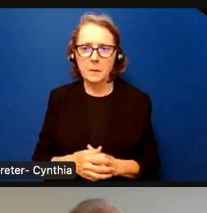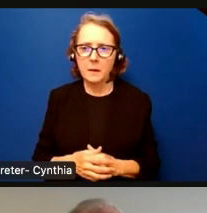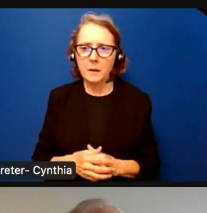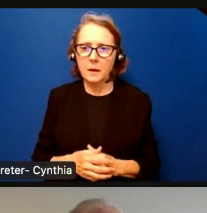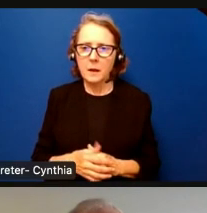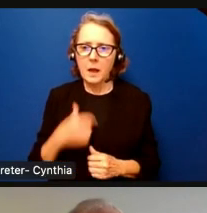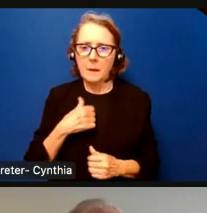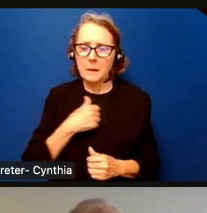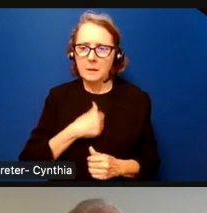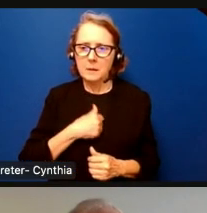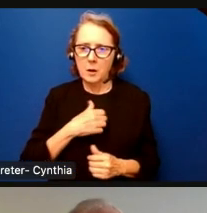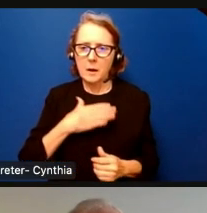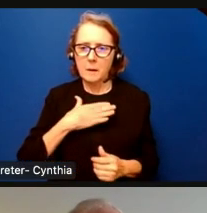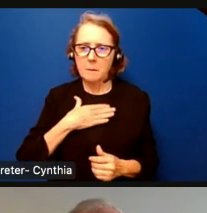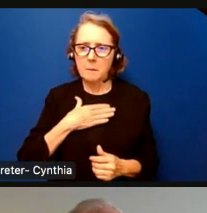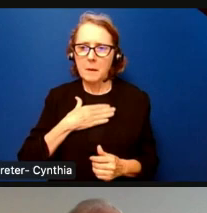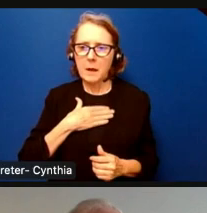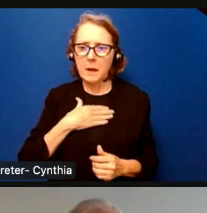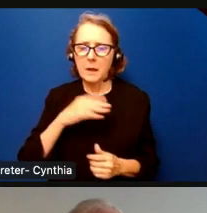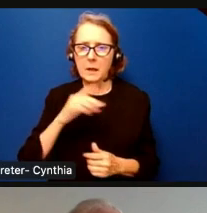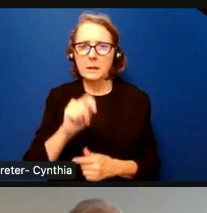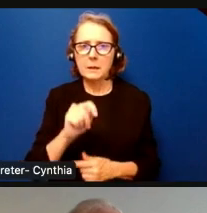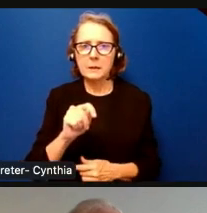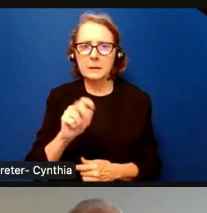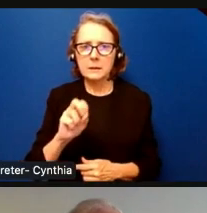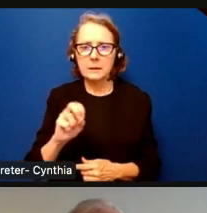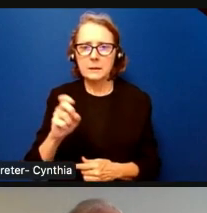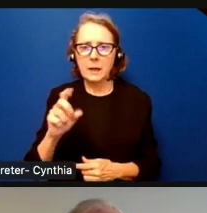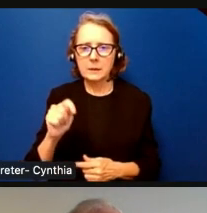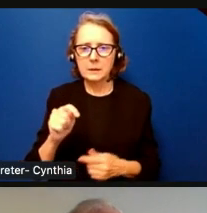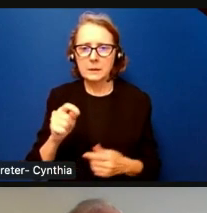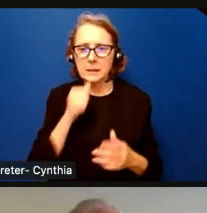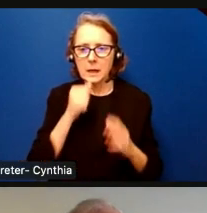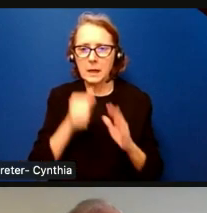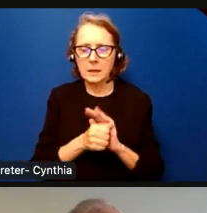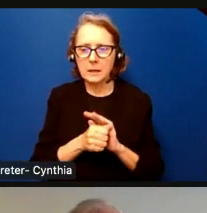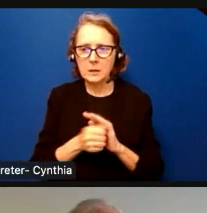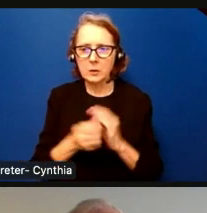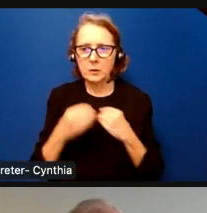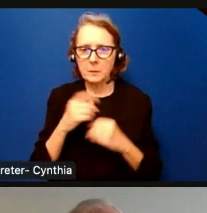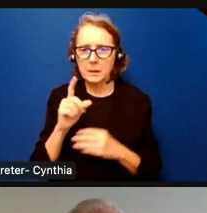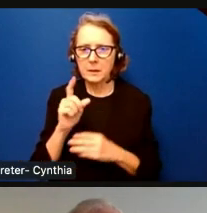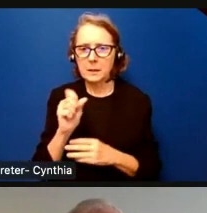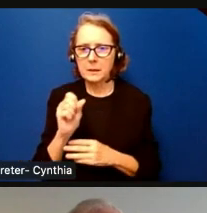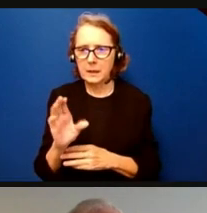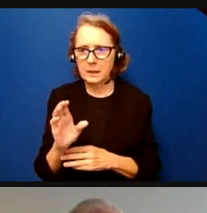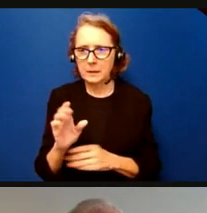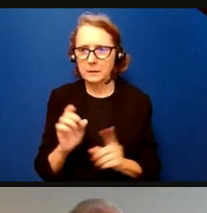I'm sorry, my text is hidden, so just give me a second here.